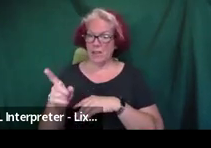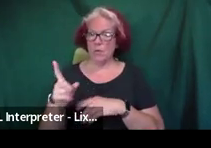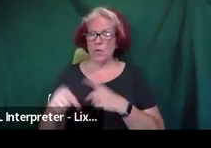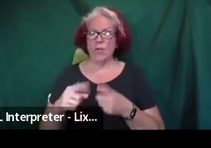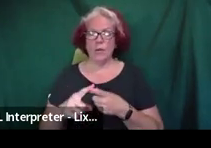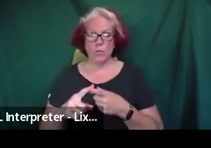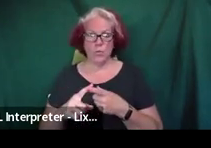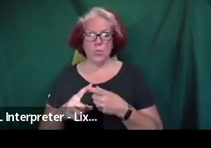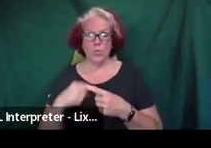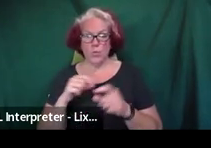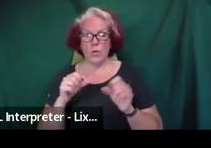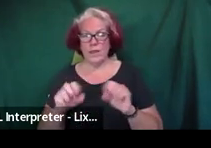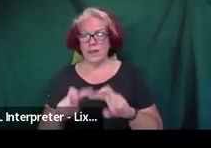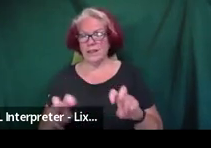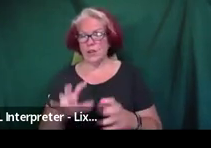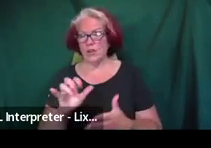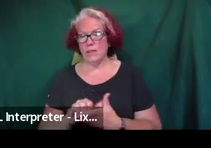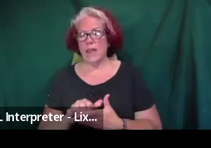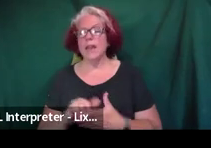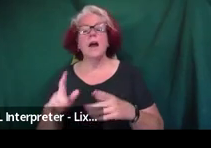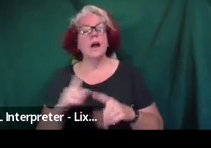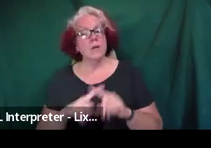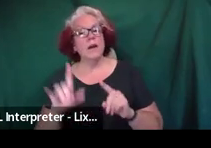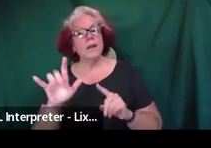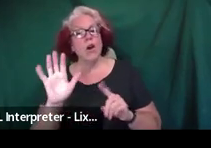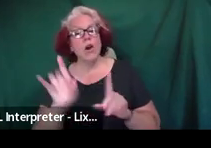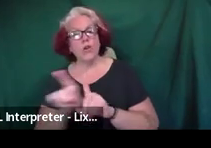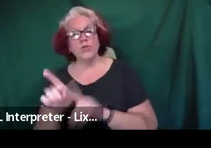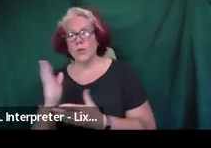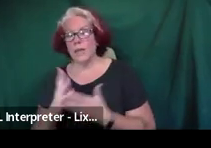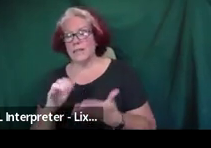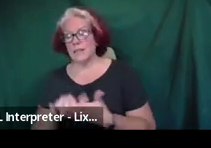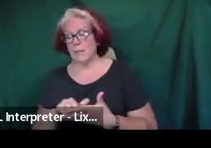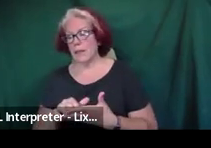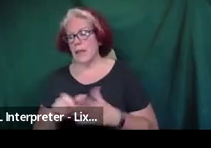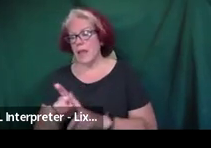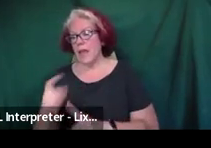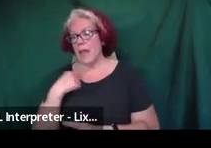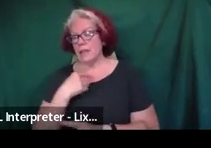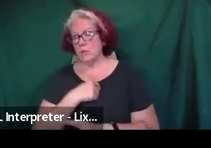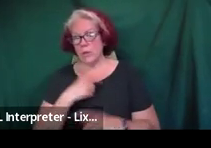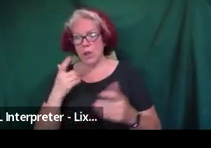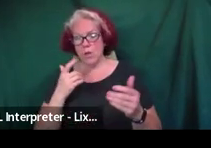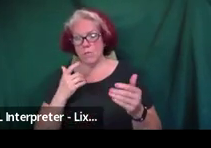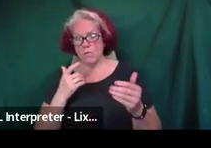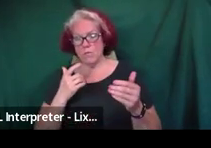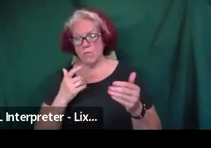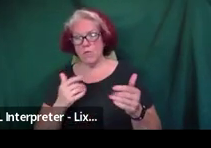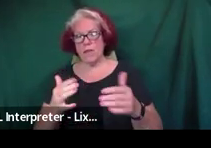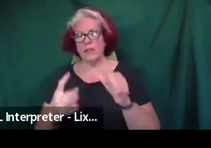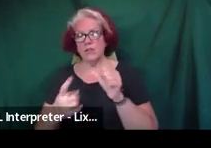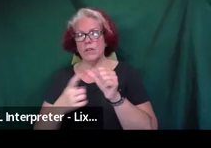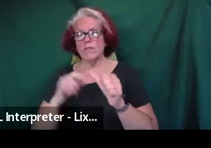able to take a look at that. But that is also something as we are moving into first interim